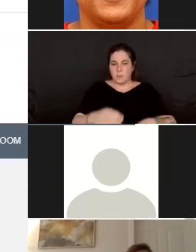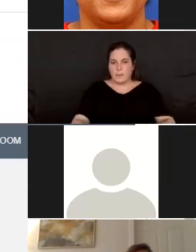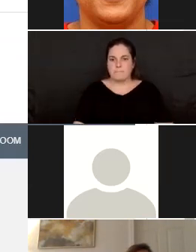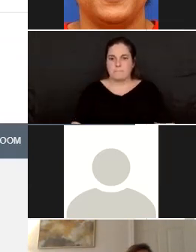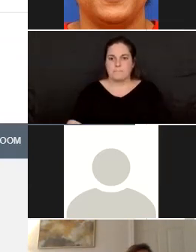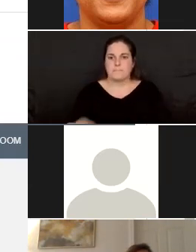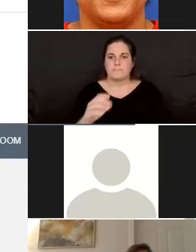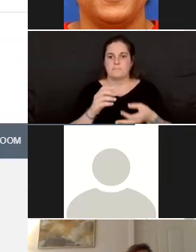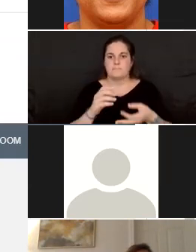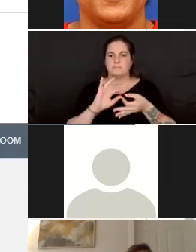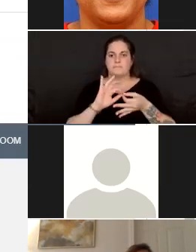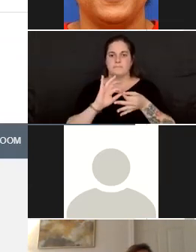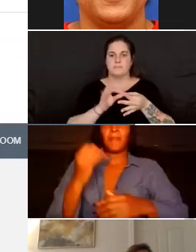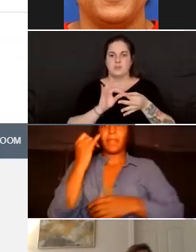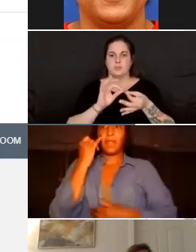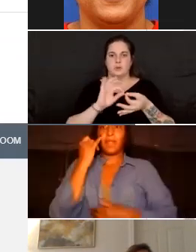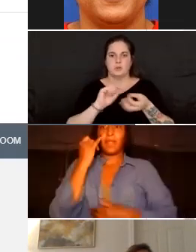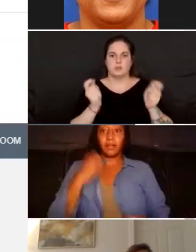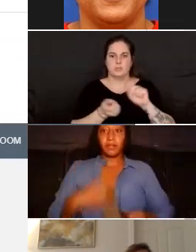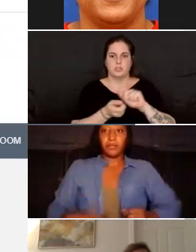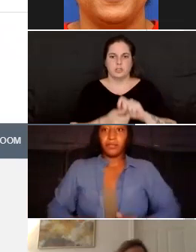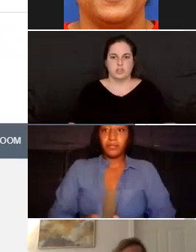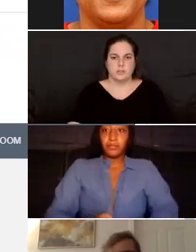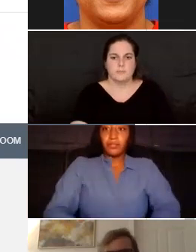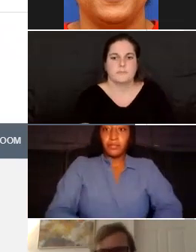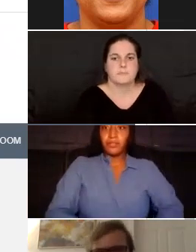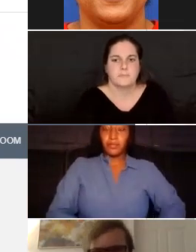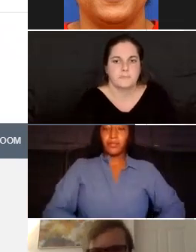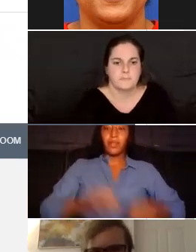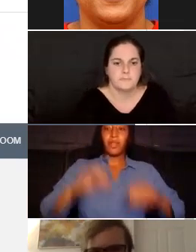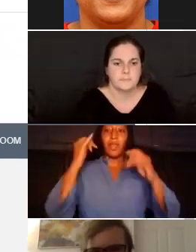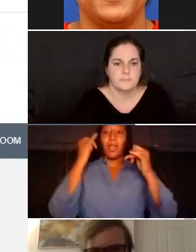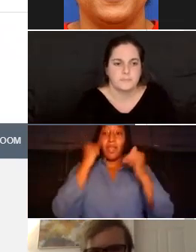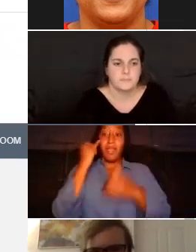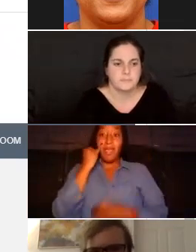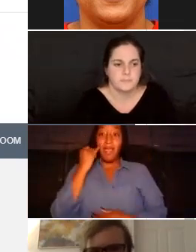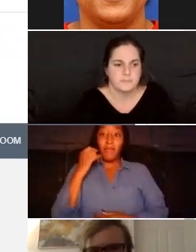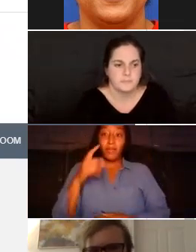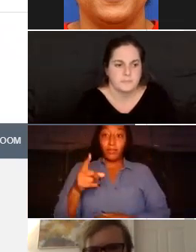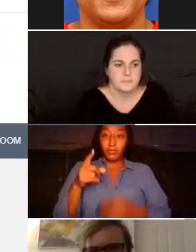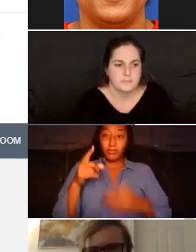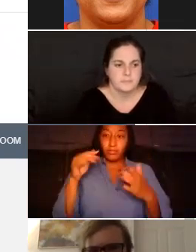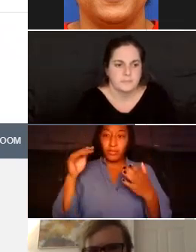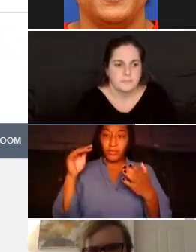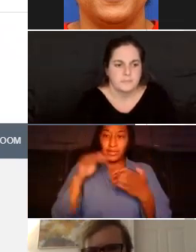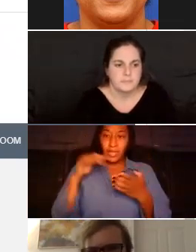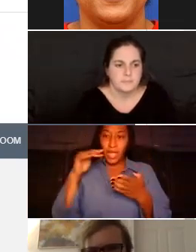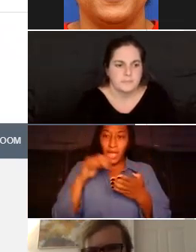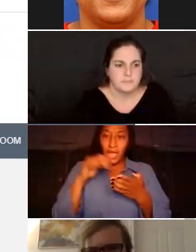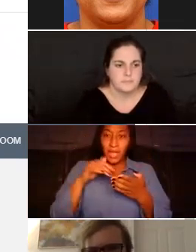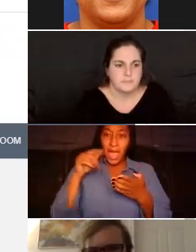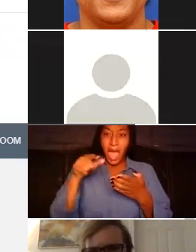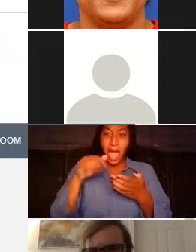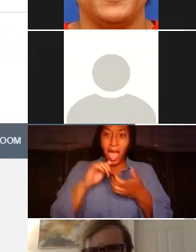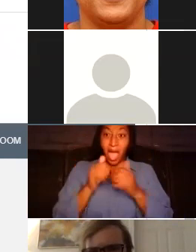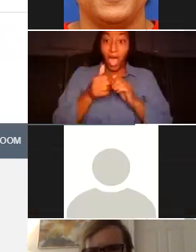objects moving in a circle have a period. The period for an object moving in a circle is the time it takes to make